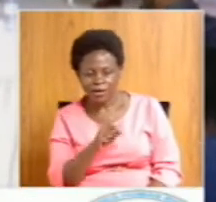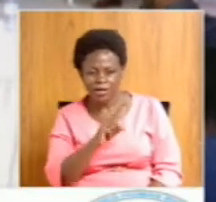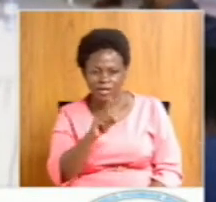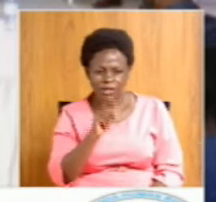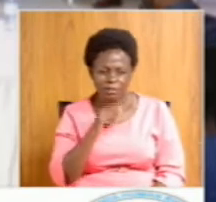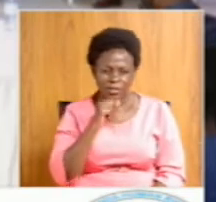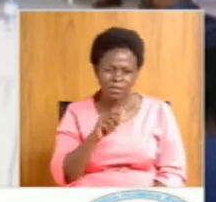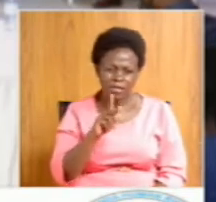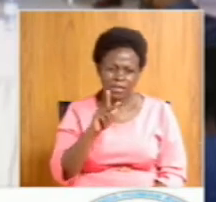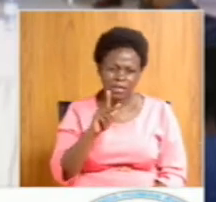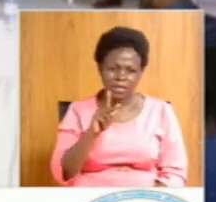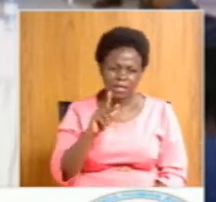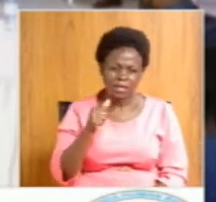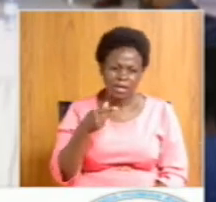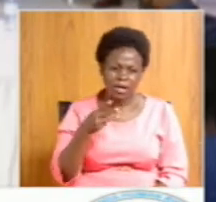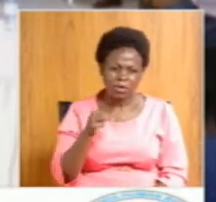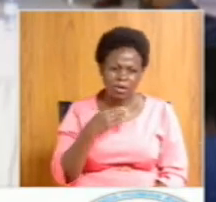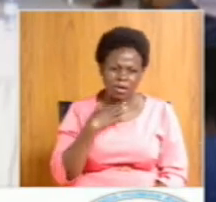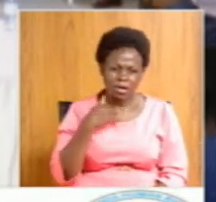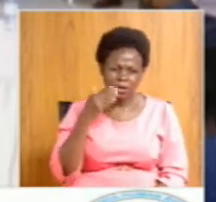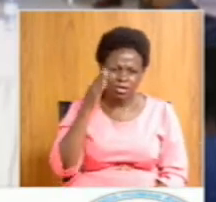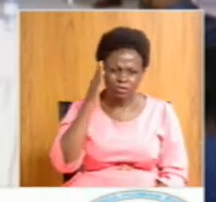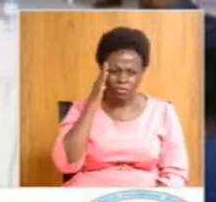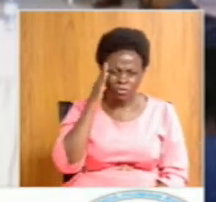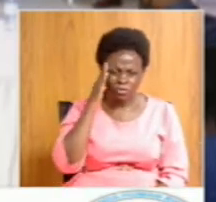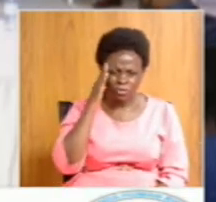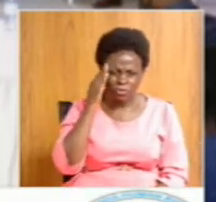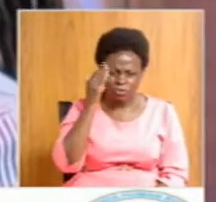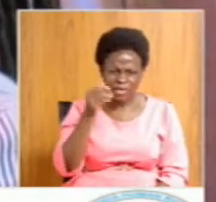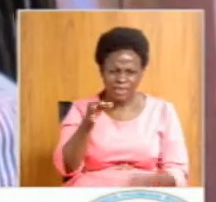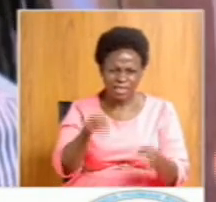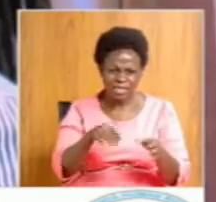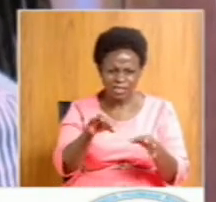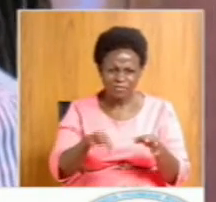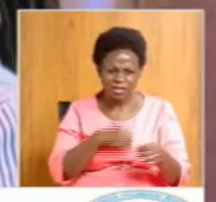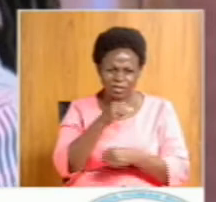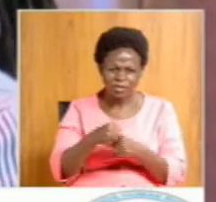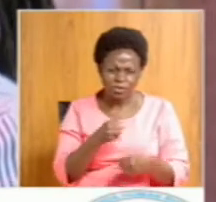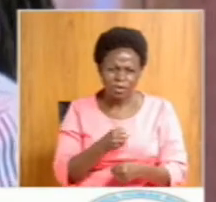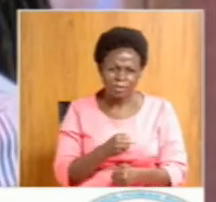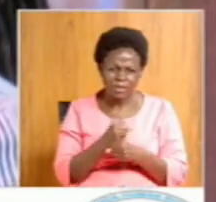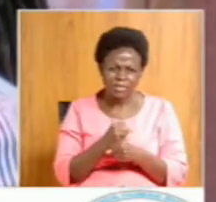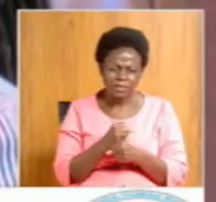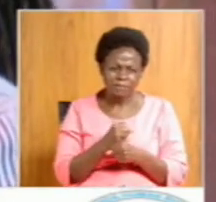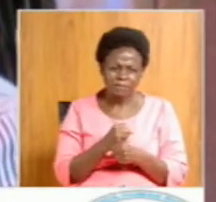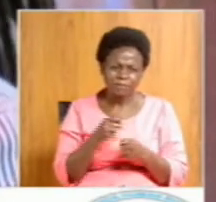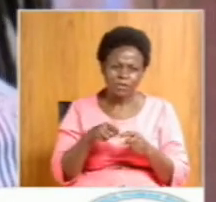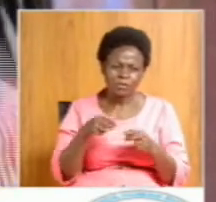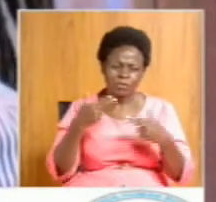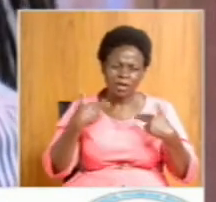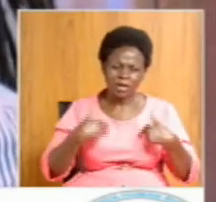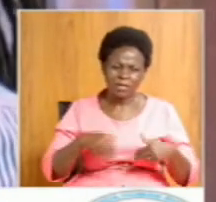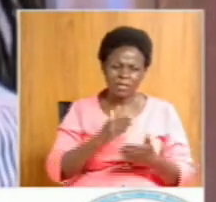Mr. Kagwa I'm curious to know why this financial year the budget to the health